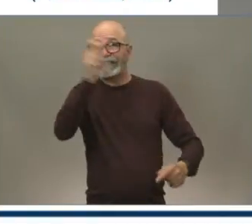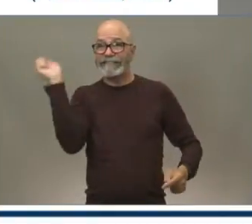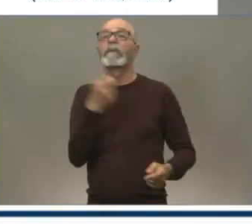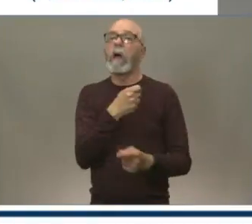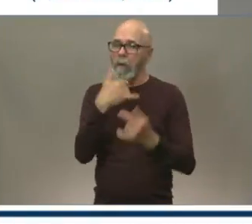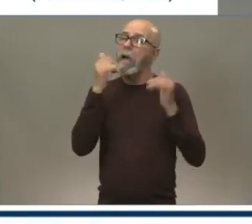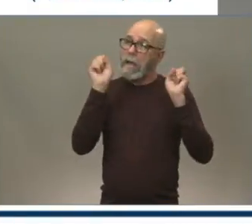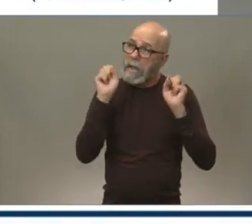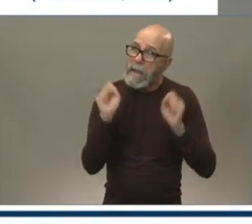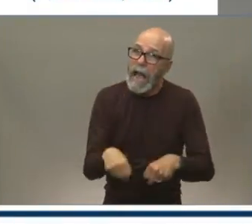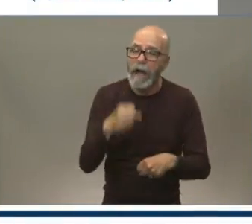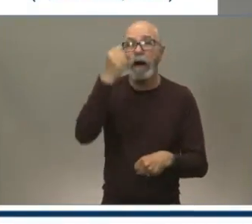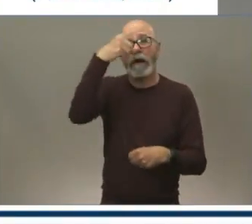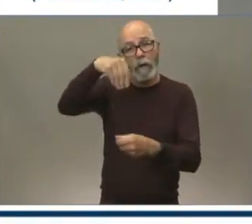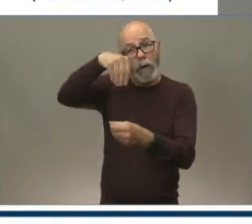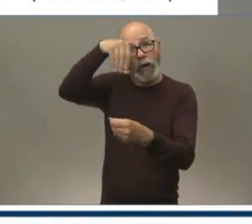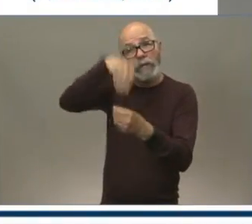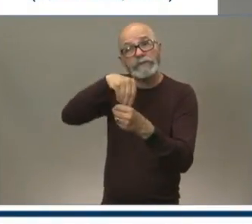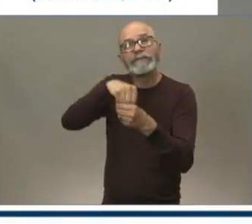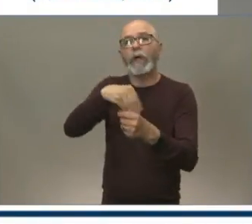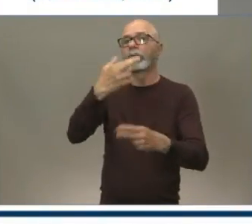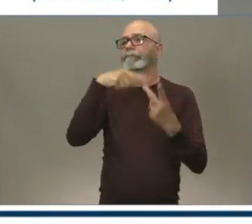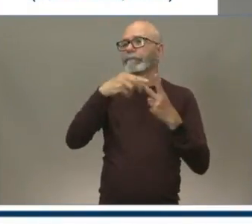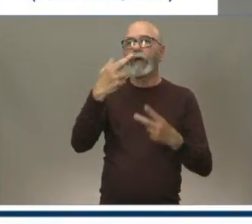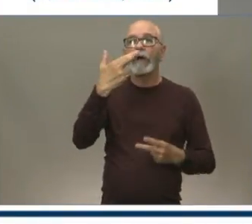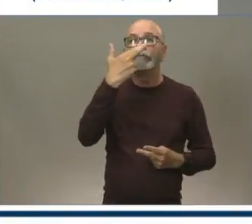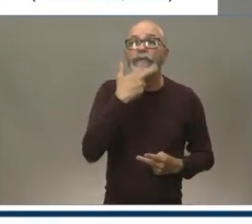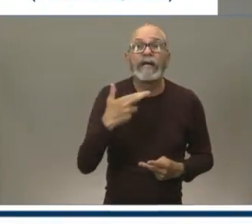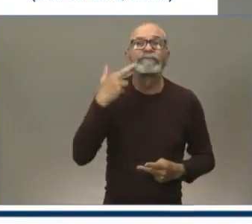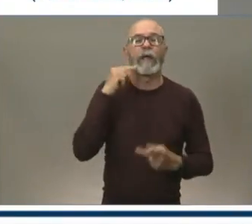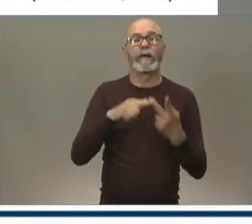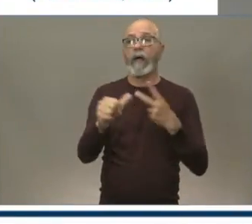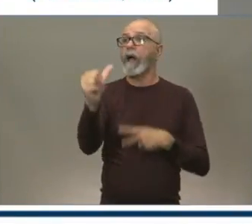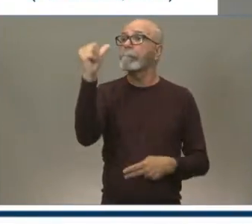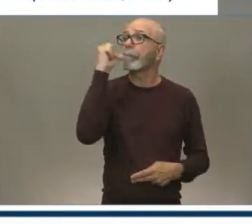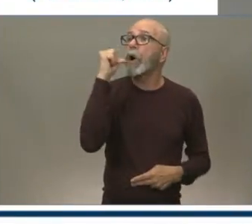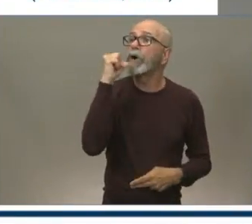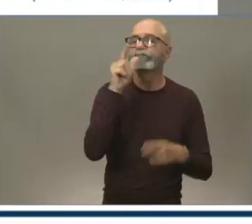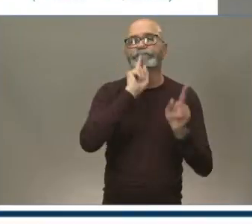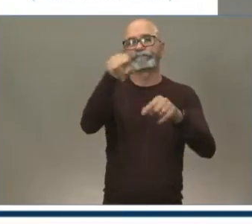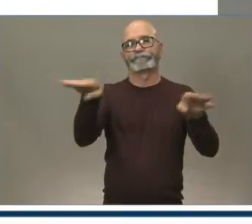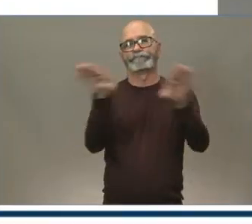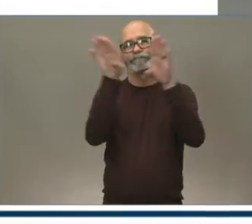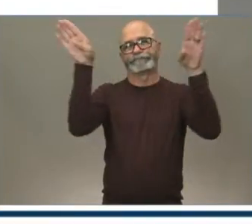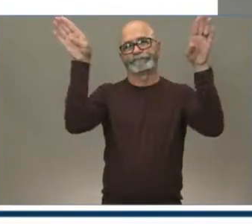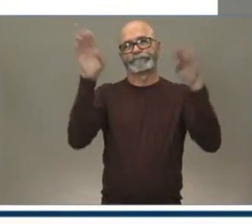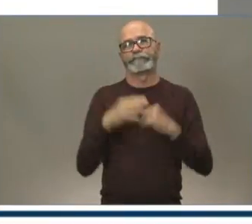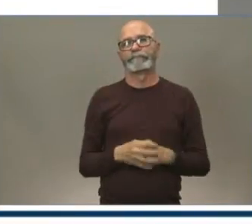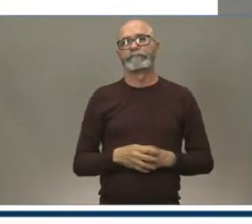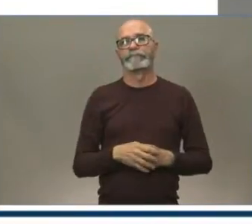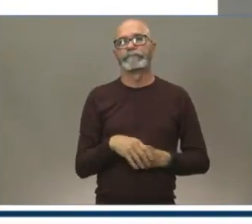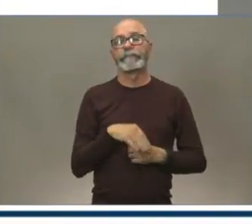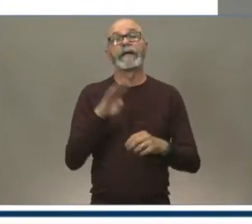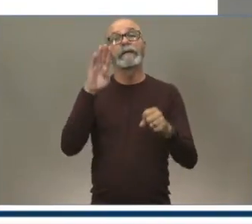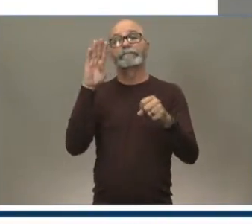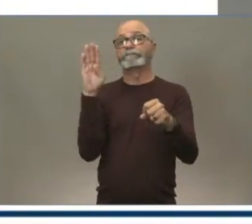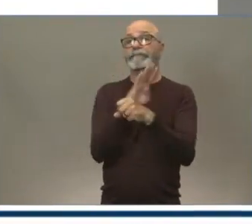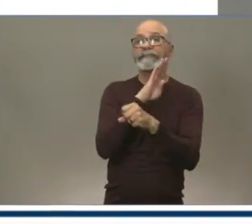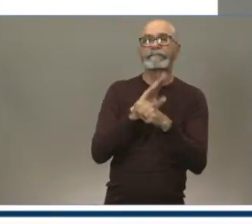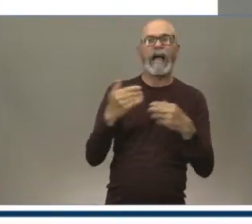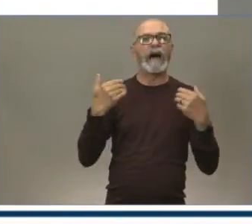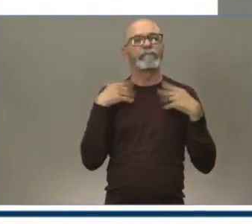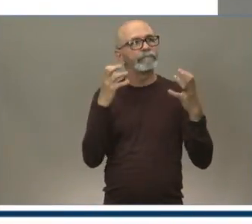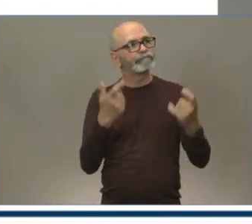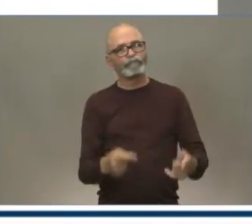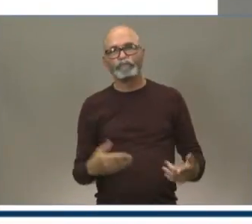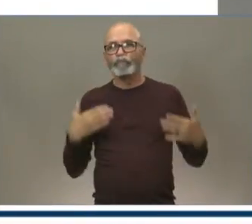licensed establishments must close to seated service. Any businesses that offer indoor recreational activities such